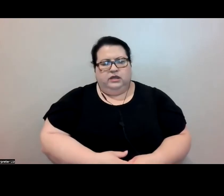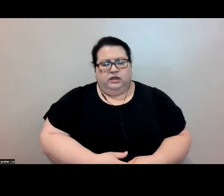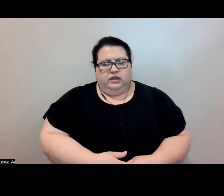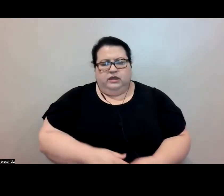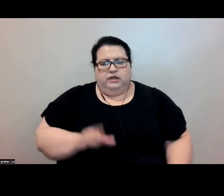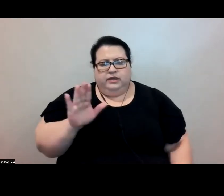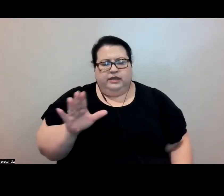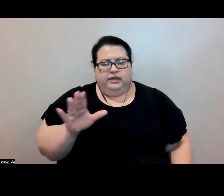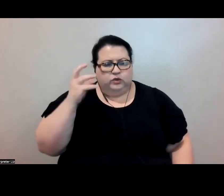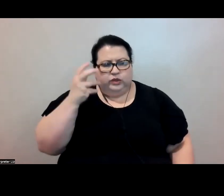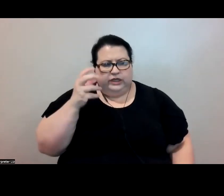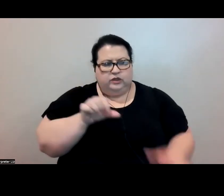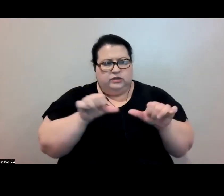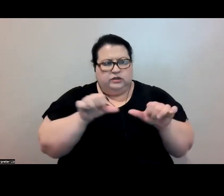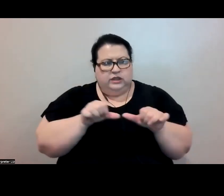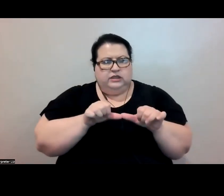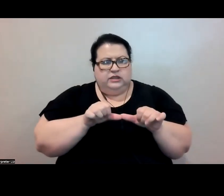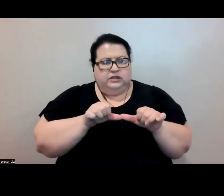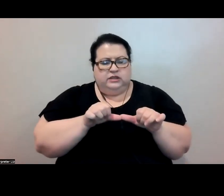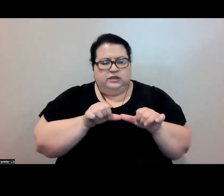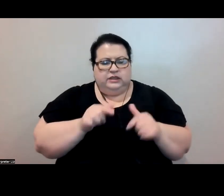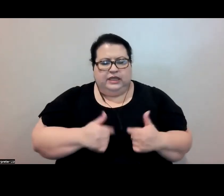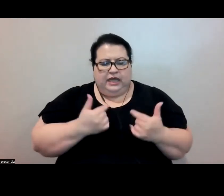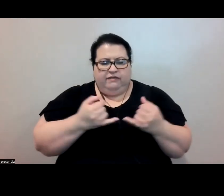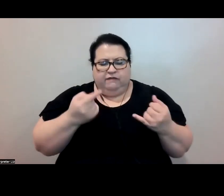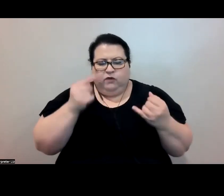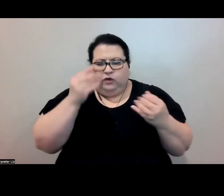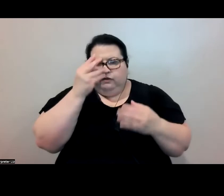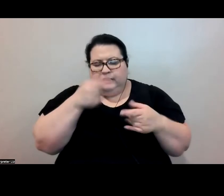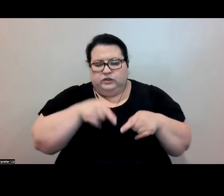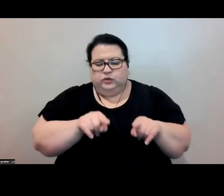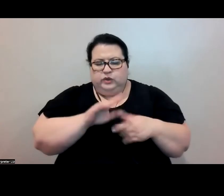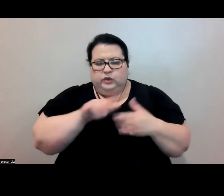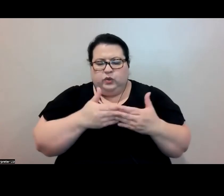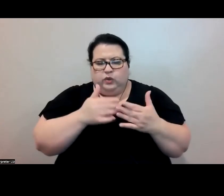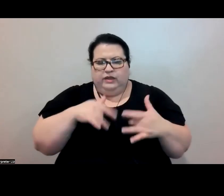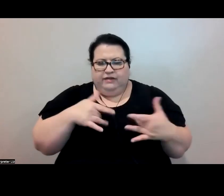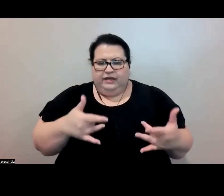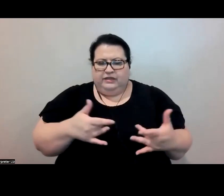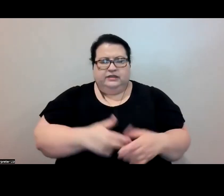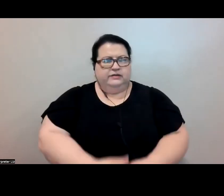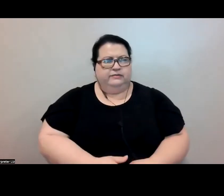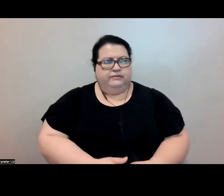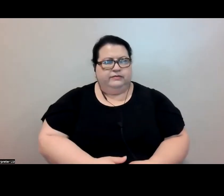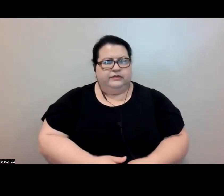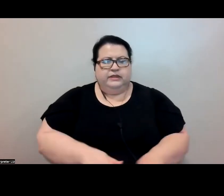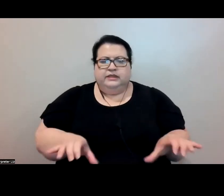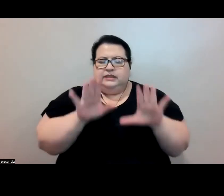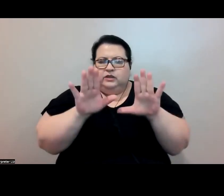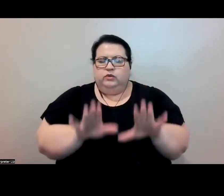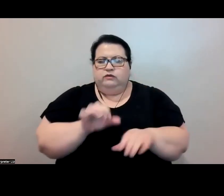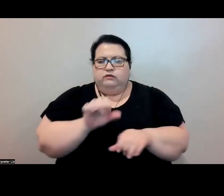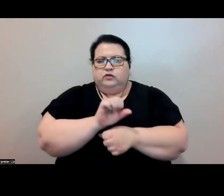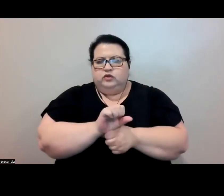his radio station was the lifeline for information during this whole event. Right. And they did a tremendous